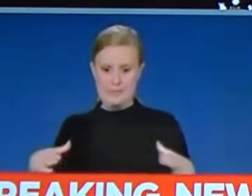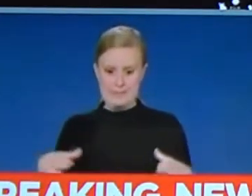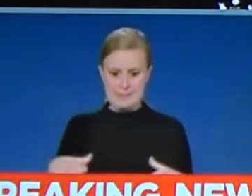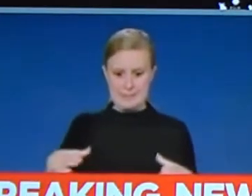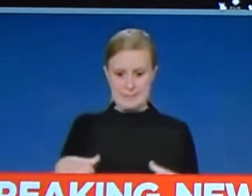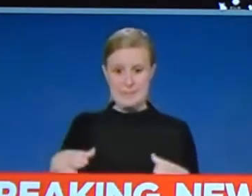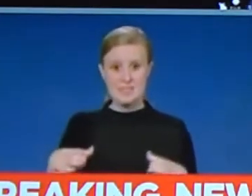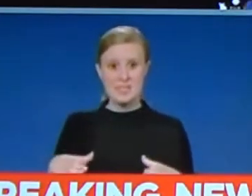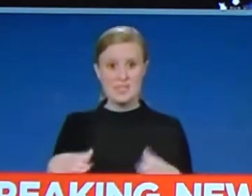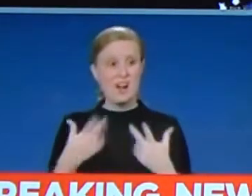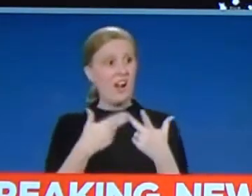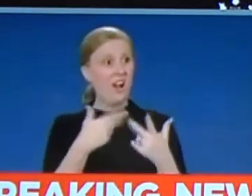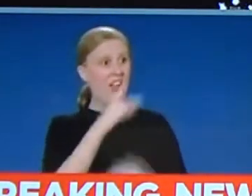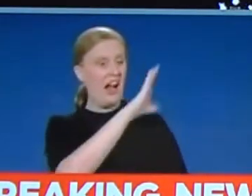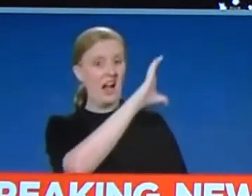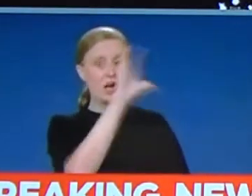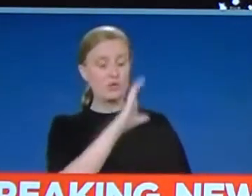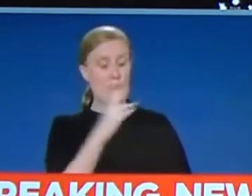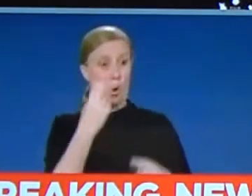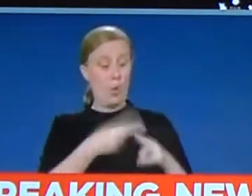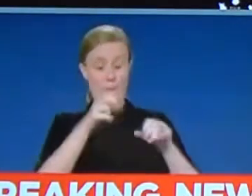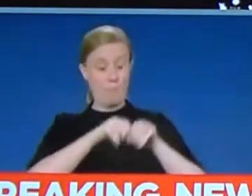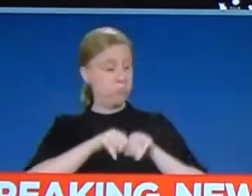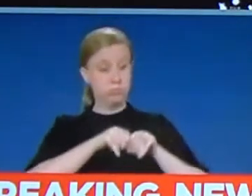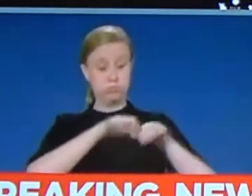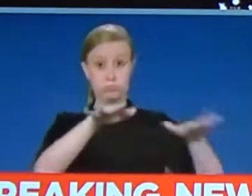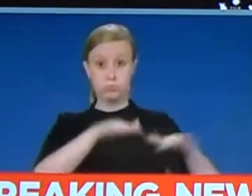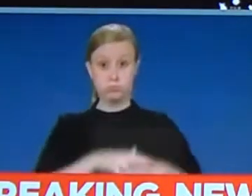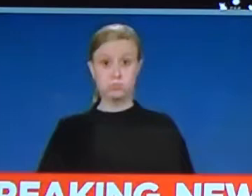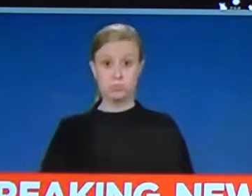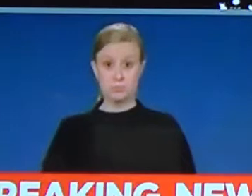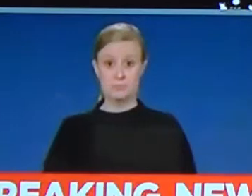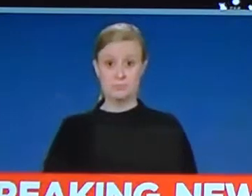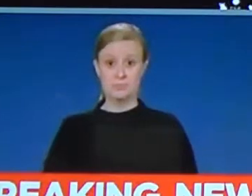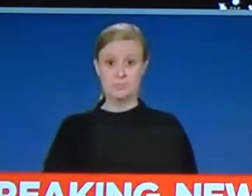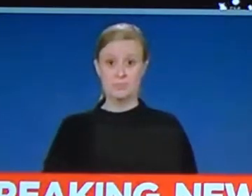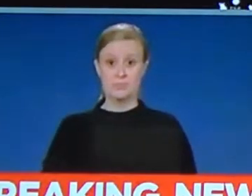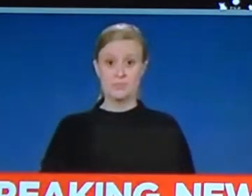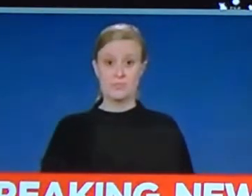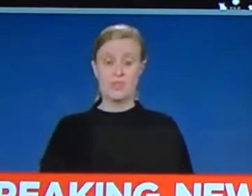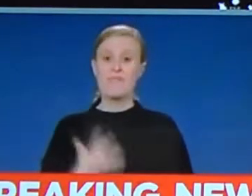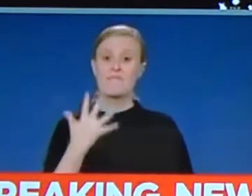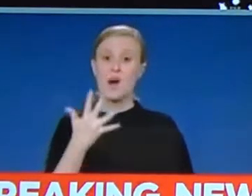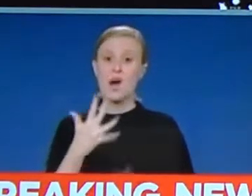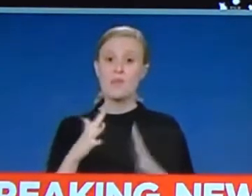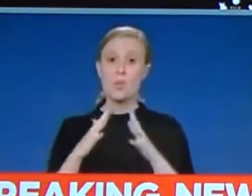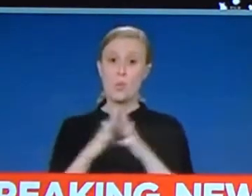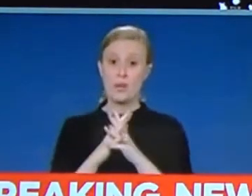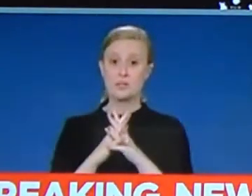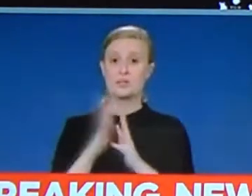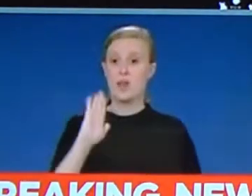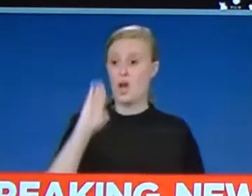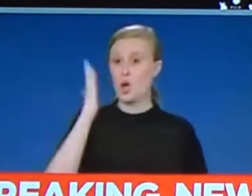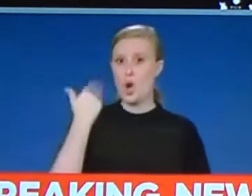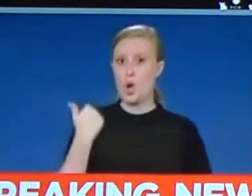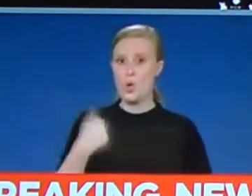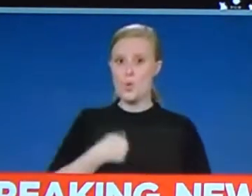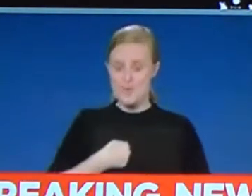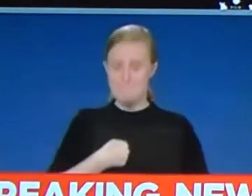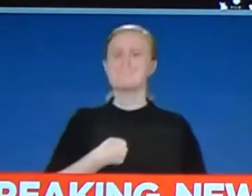ago, a fortnight before the World Health Organization, we called out the coronavirus as a